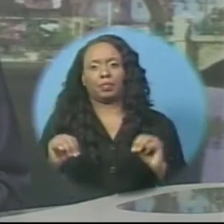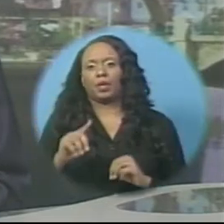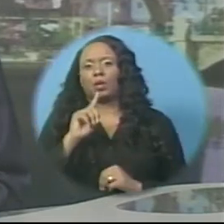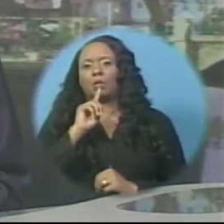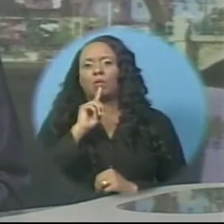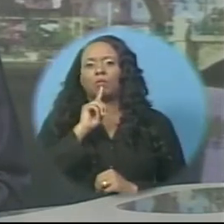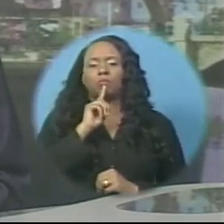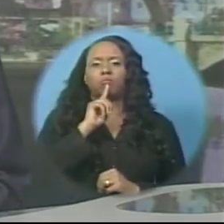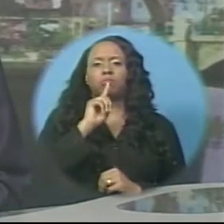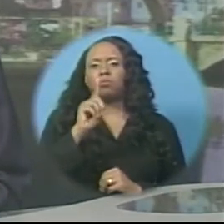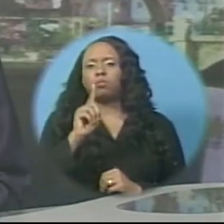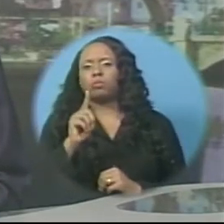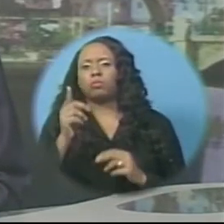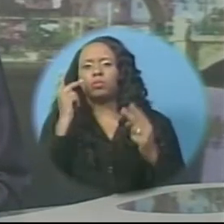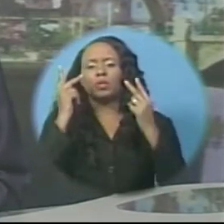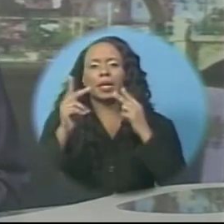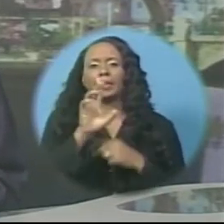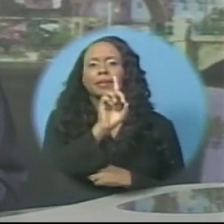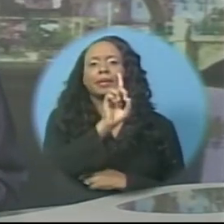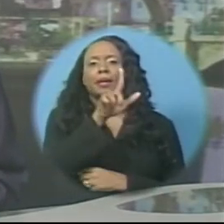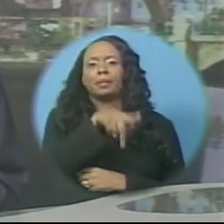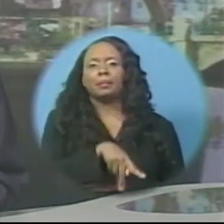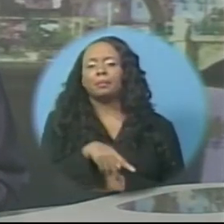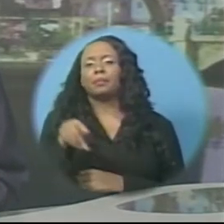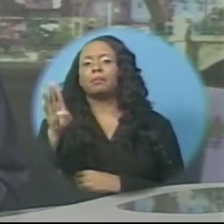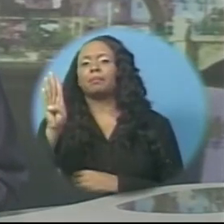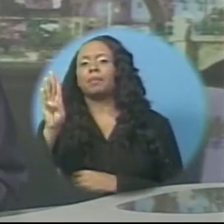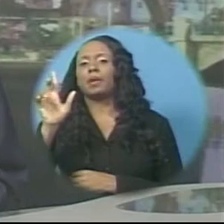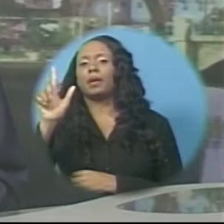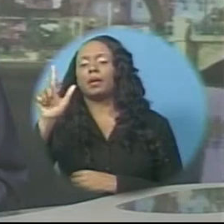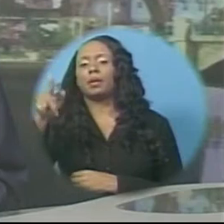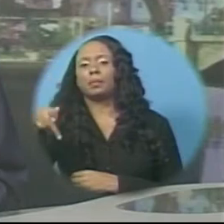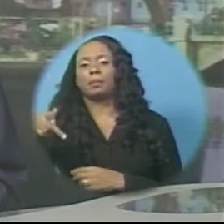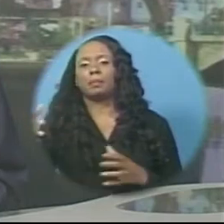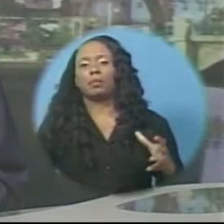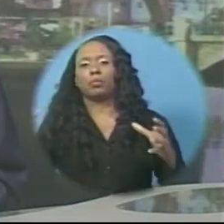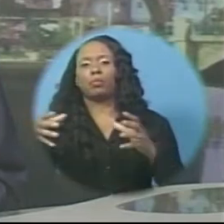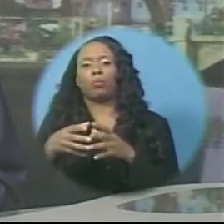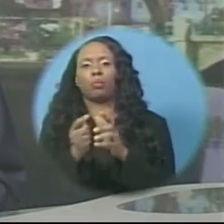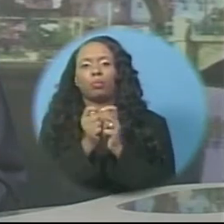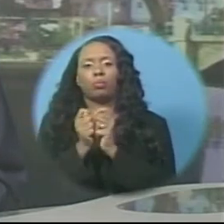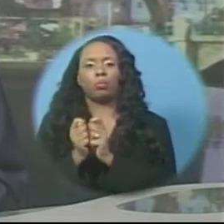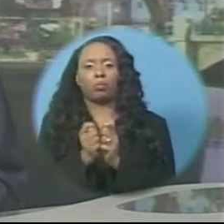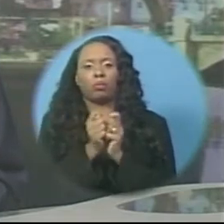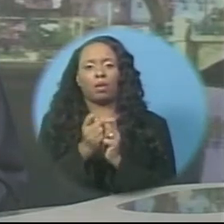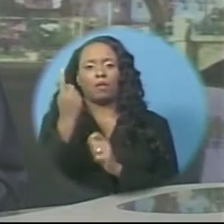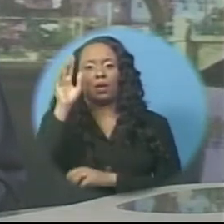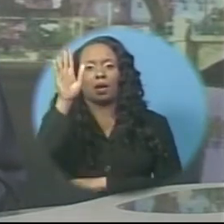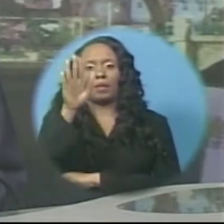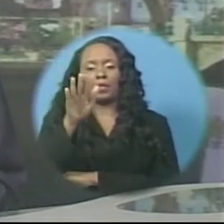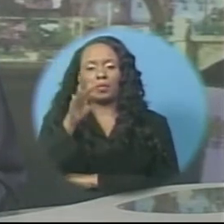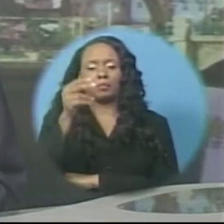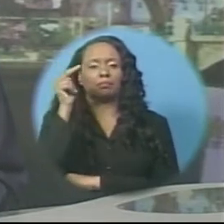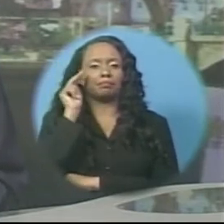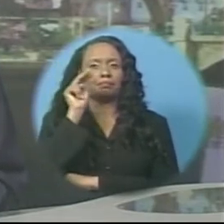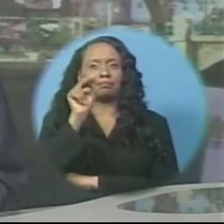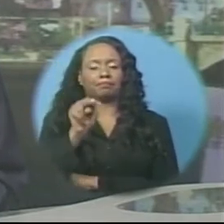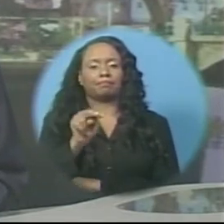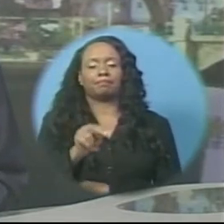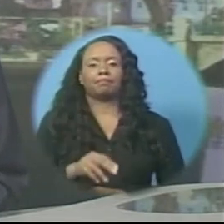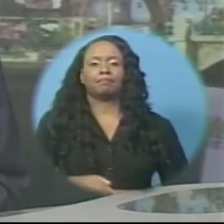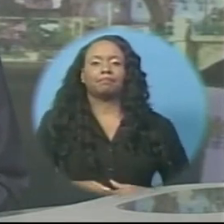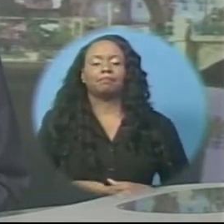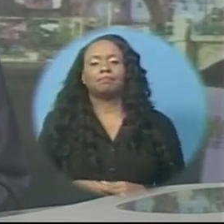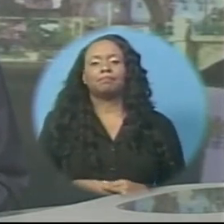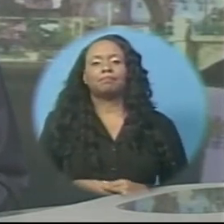brought their political parties, the Democratic Labour Party and Barbados Labour Party, together, at least for the afternoon. Denise